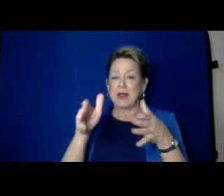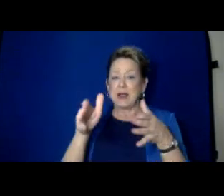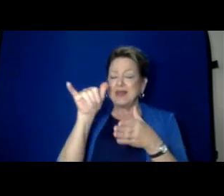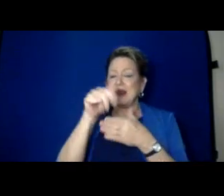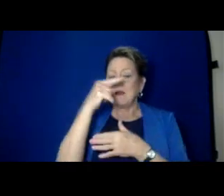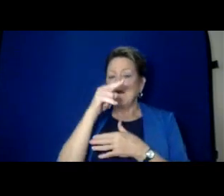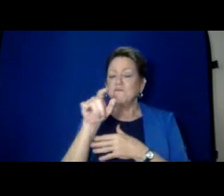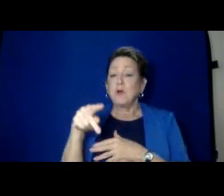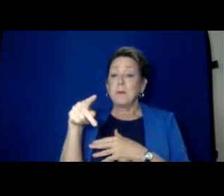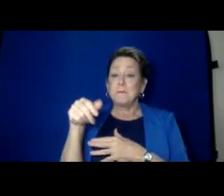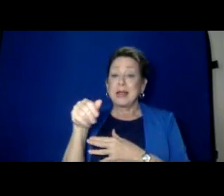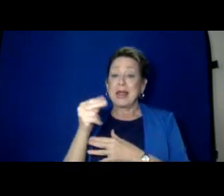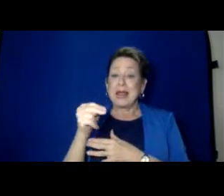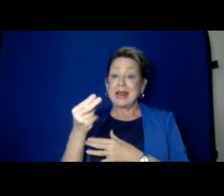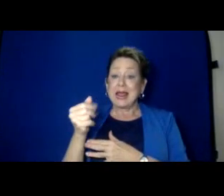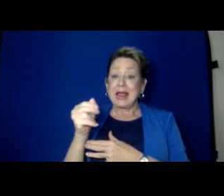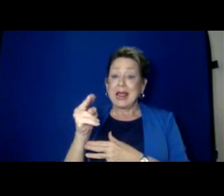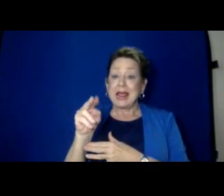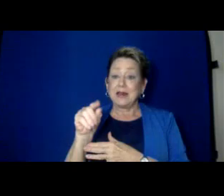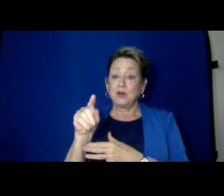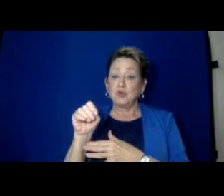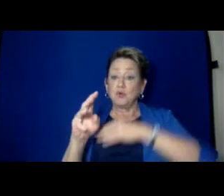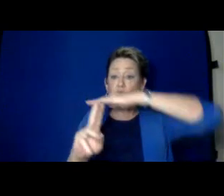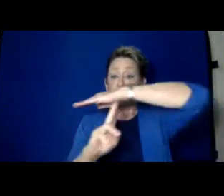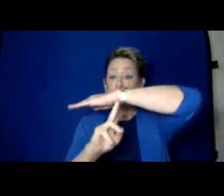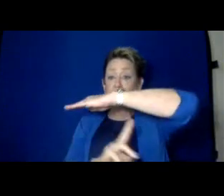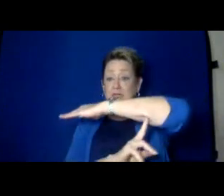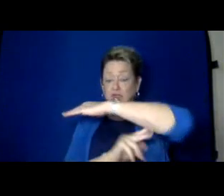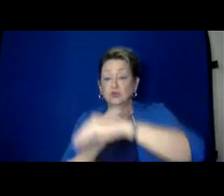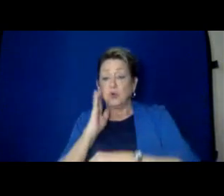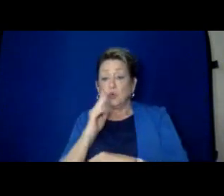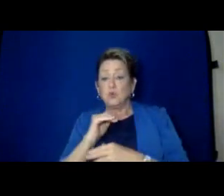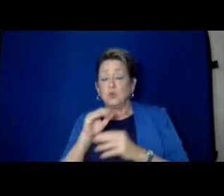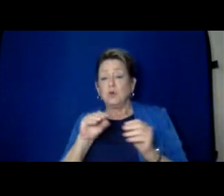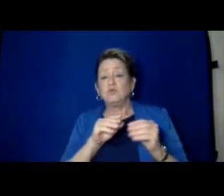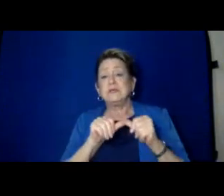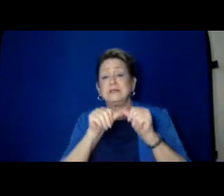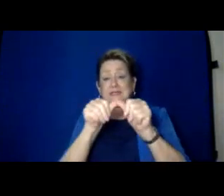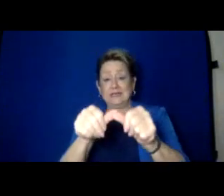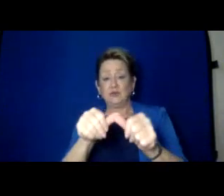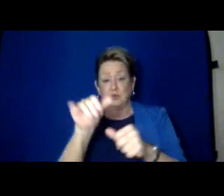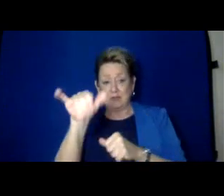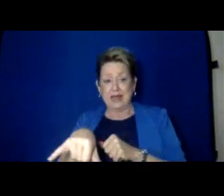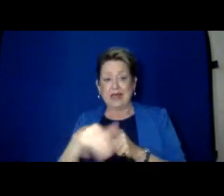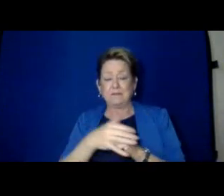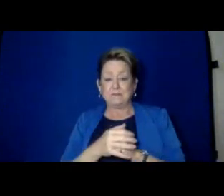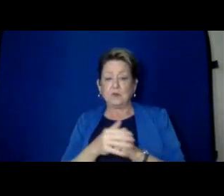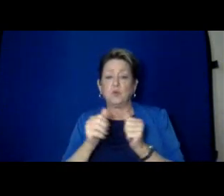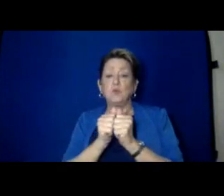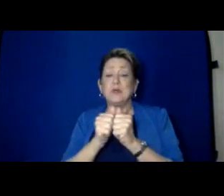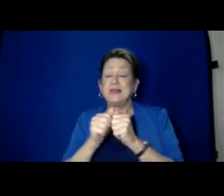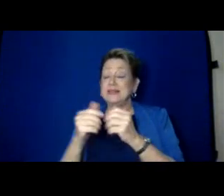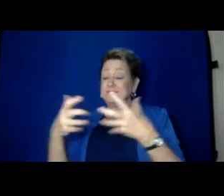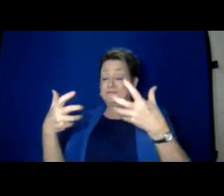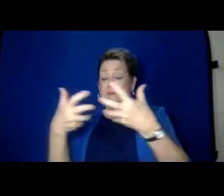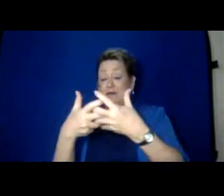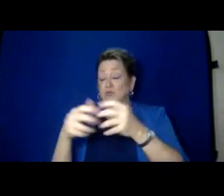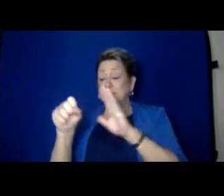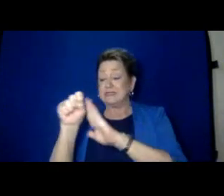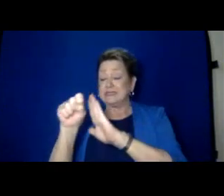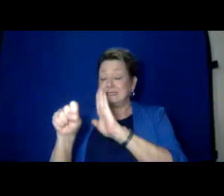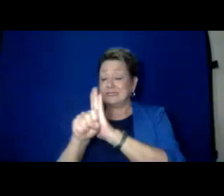Bridge. So there are some federal dollars associated with that grant, and we will move forward with that and still match that project with the appropriate state capital